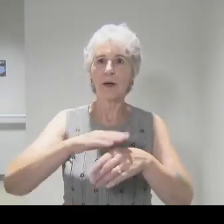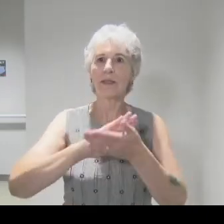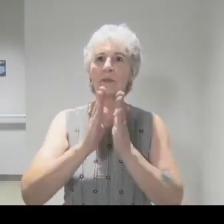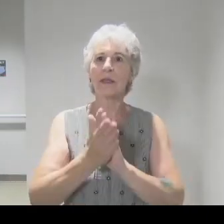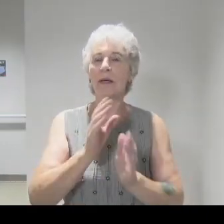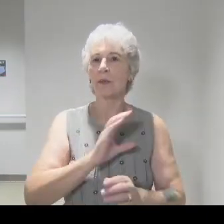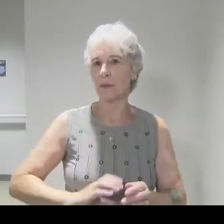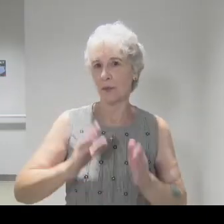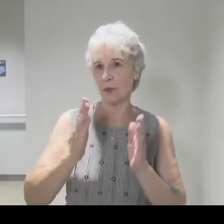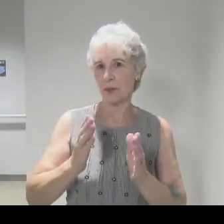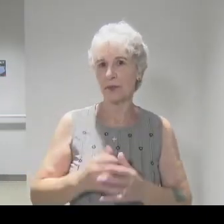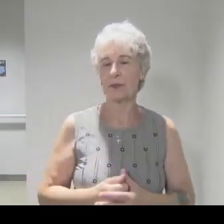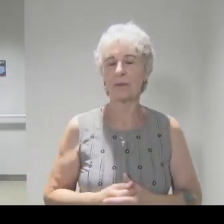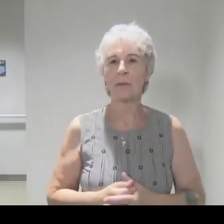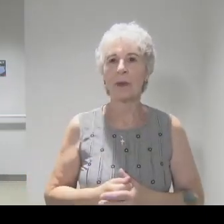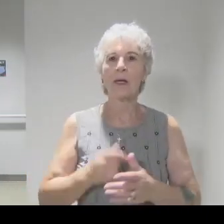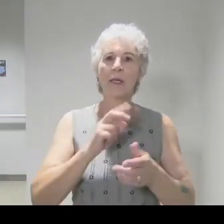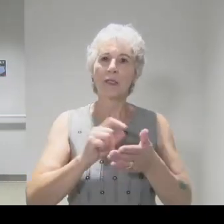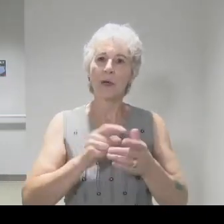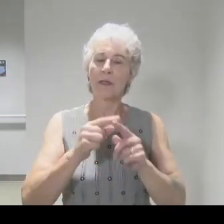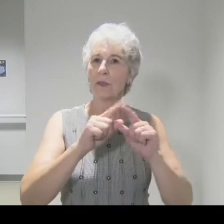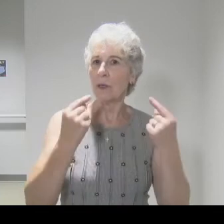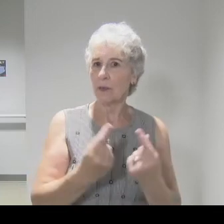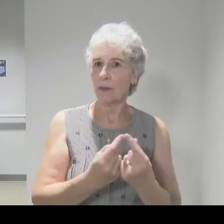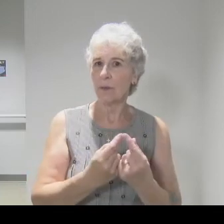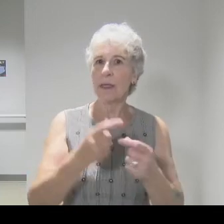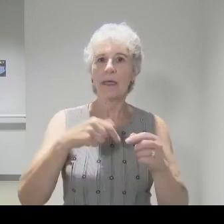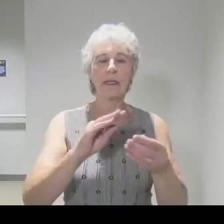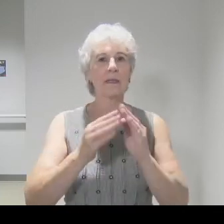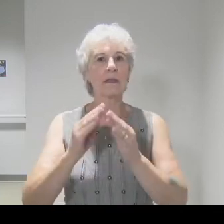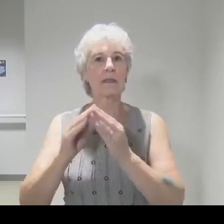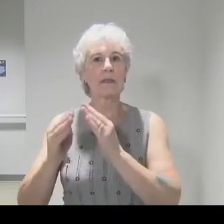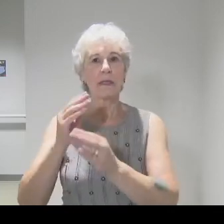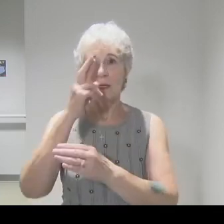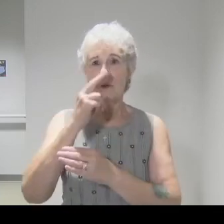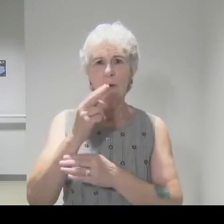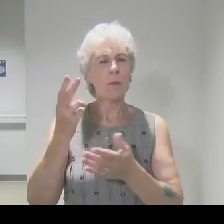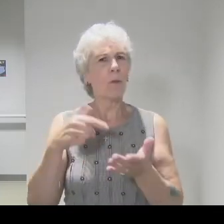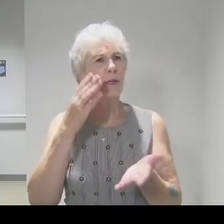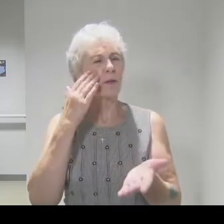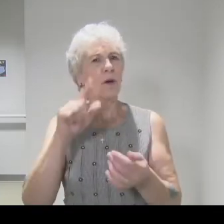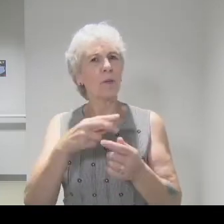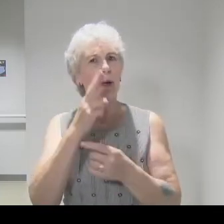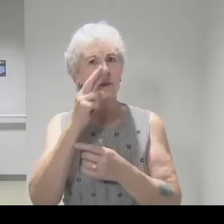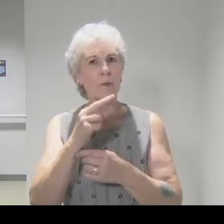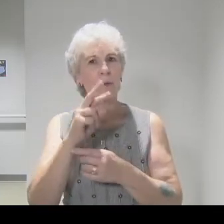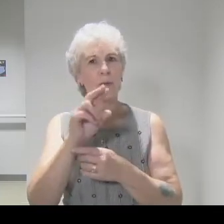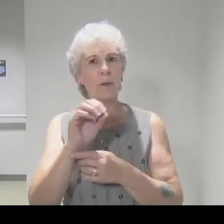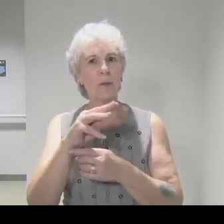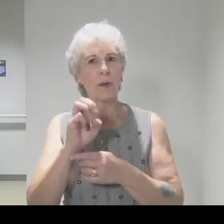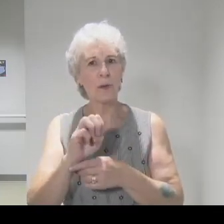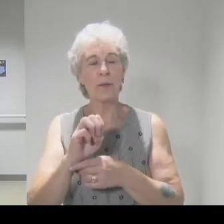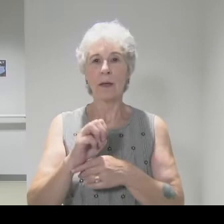Very clearly, he's writing to a group of people in the city of Rome. And what do you know about Rome? It was the